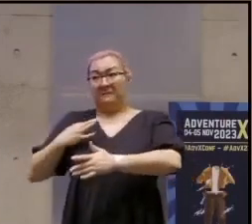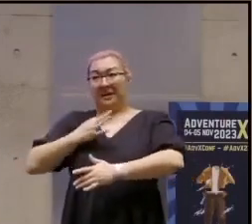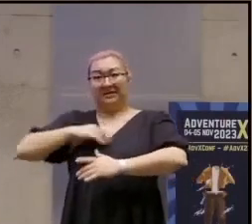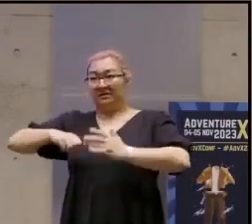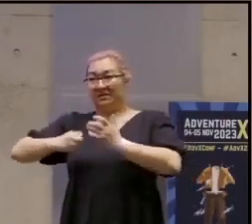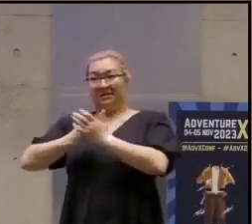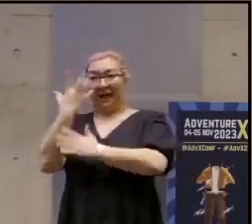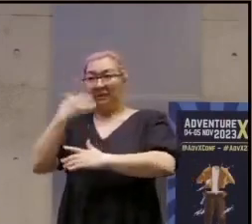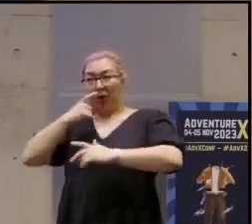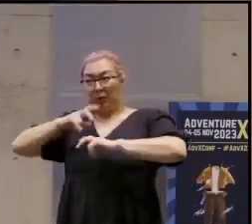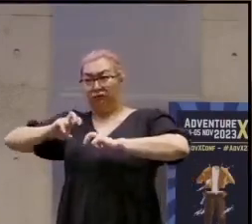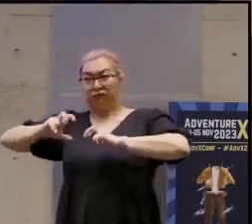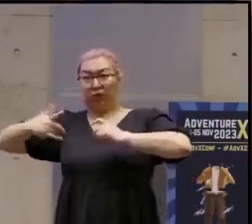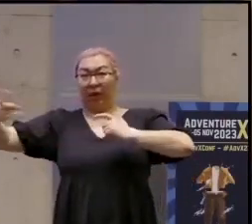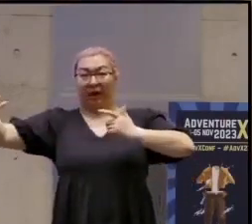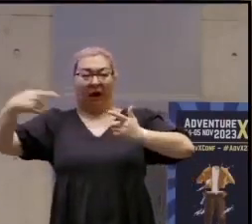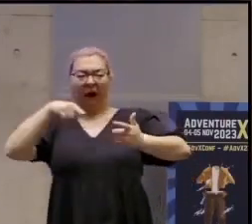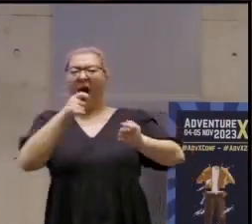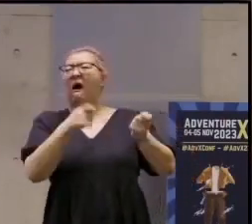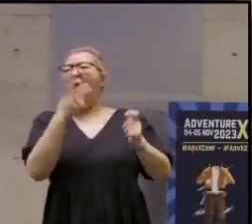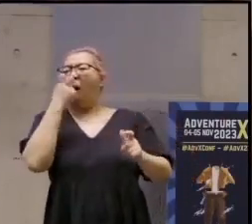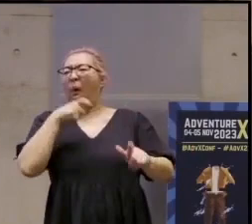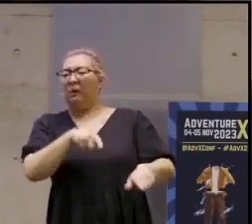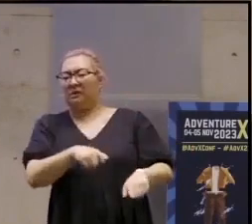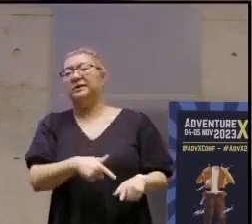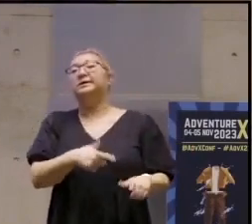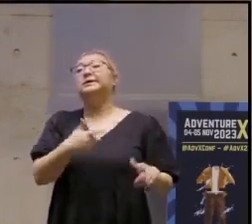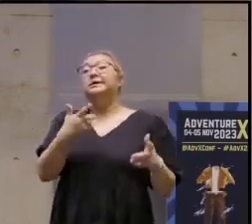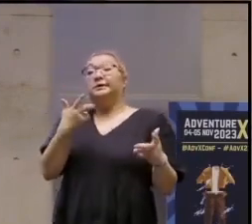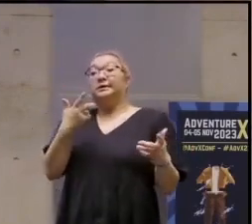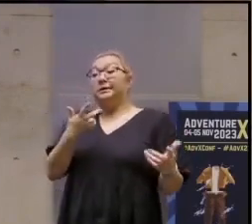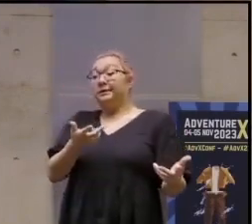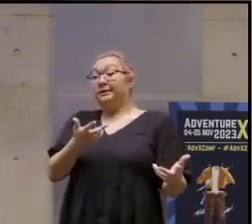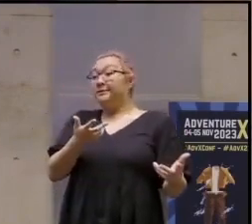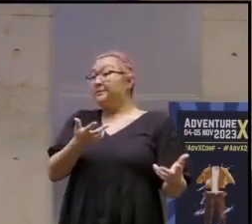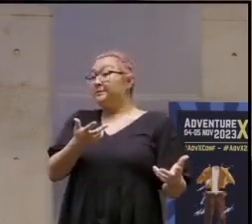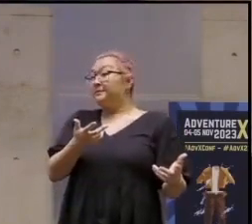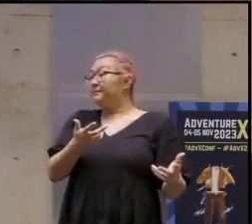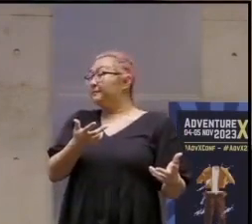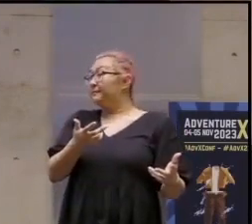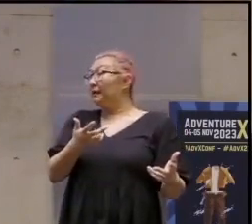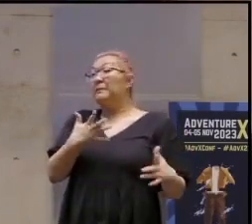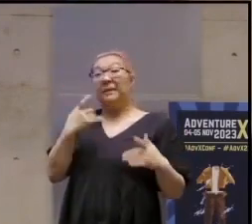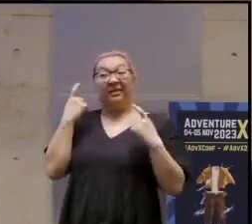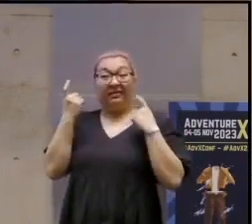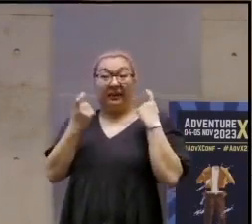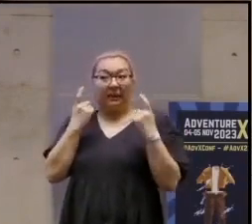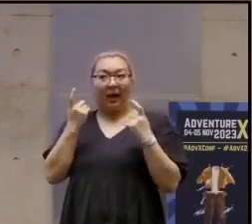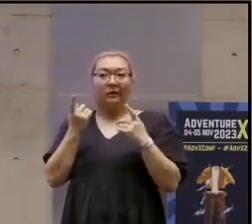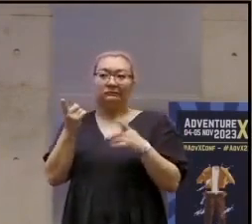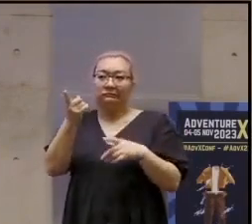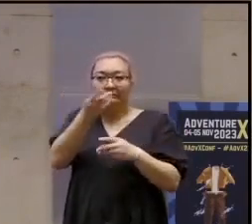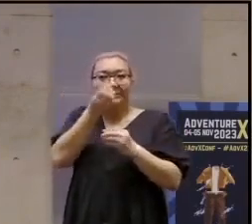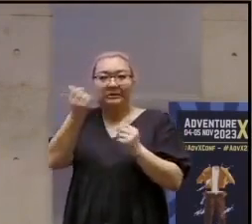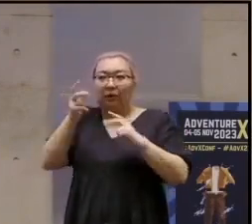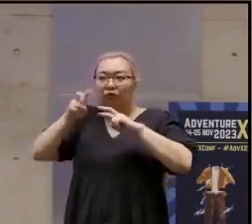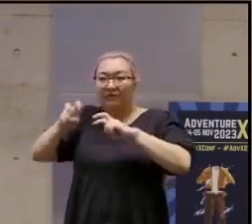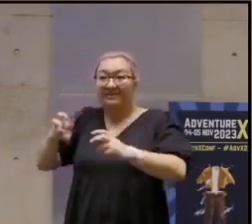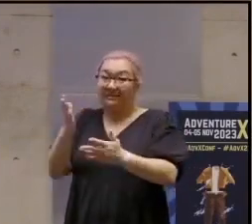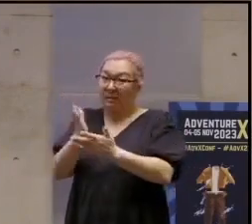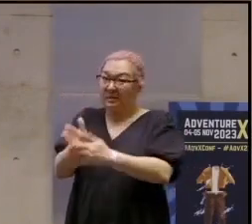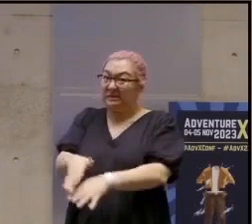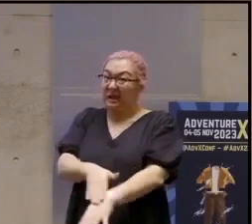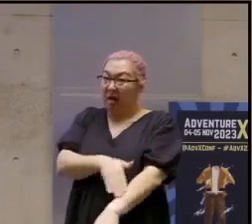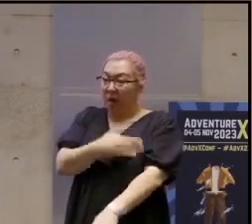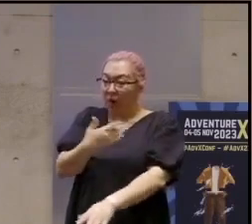our understanding of diseases, you'd be probably surprised how slowly that reacts, and I would be willing to bet that the